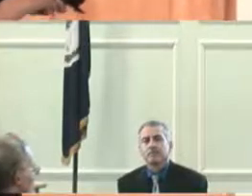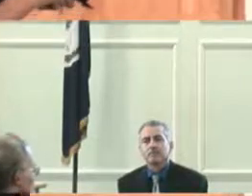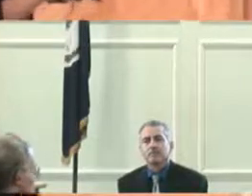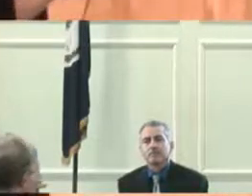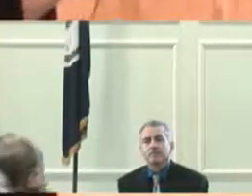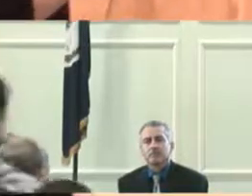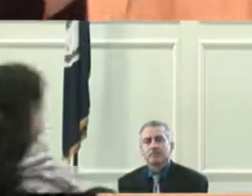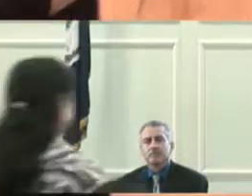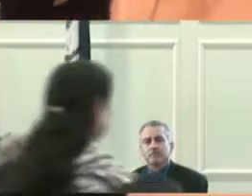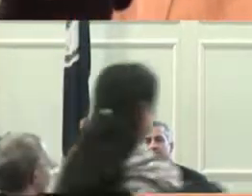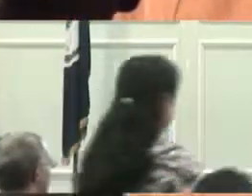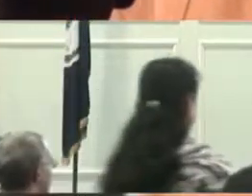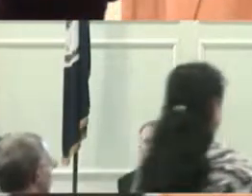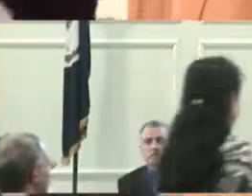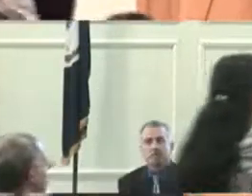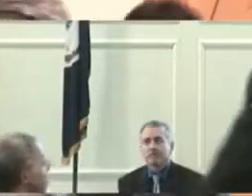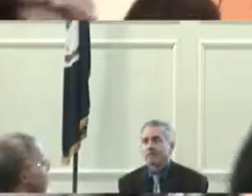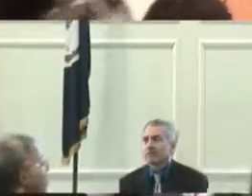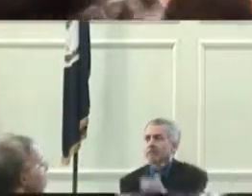Amber. Amber Haig.